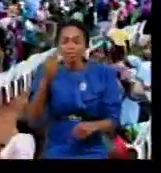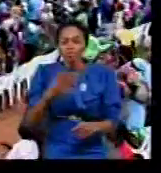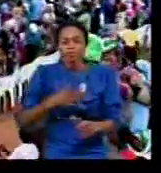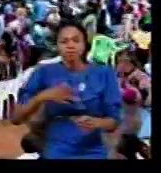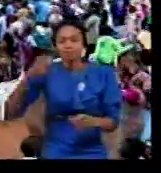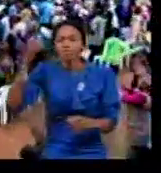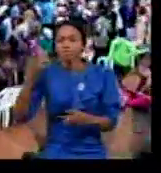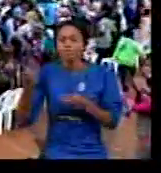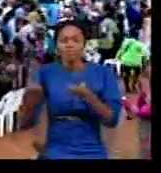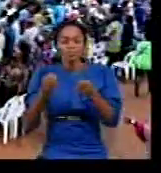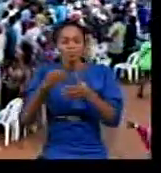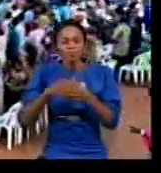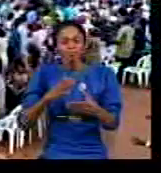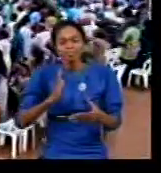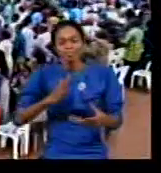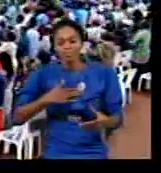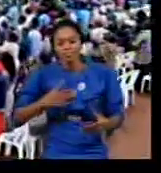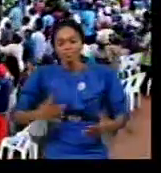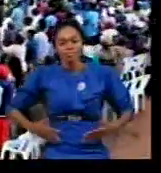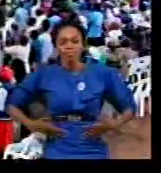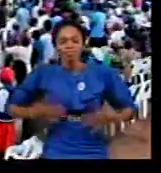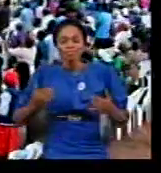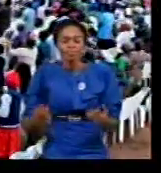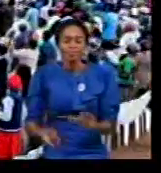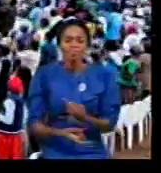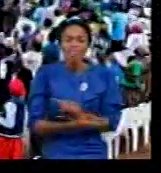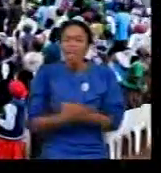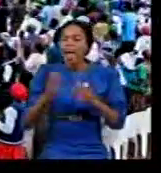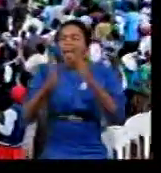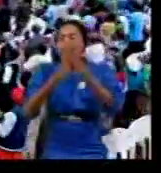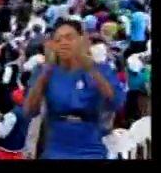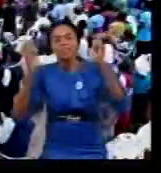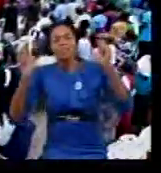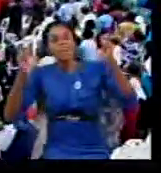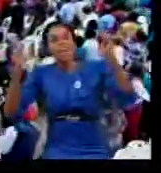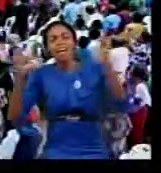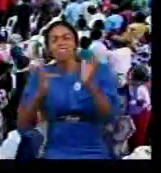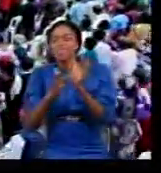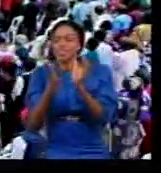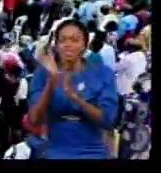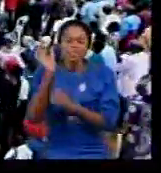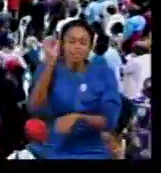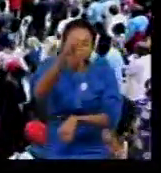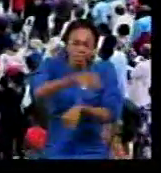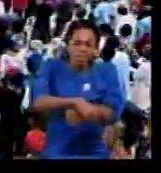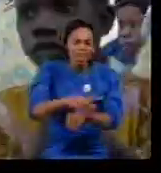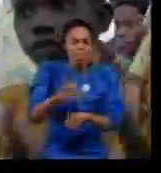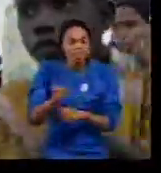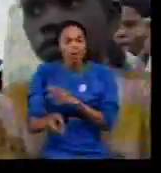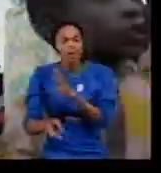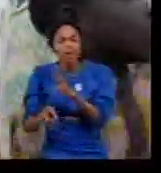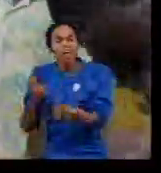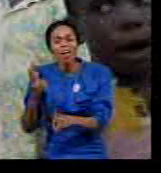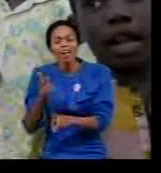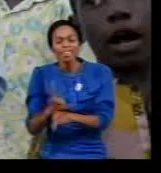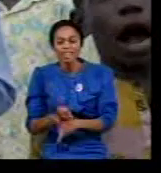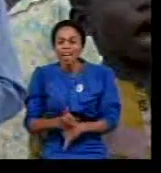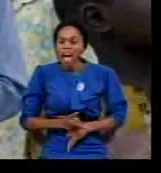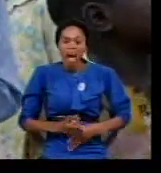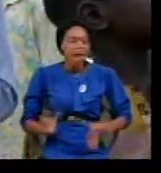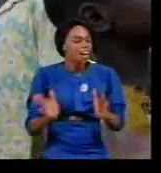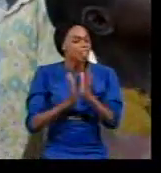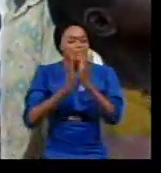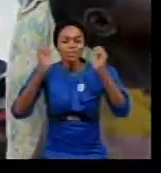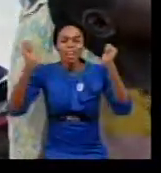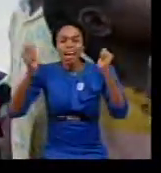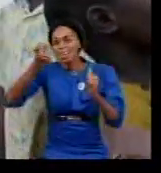himself, but whatsoever he shall hear, that shall he speak, for he will show you things to come. And